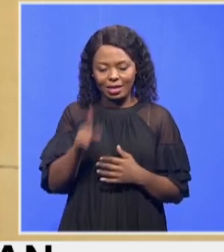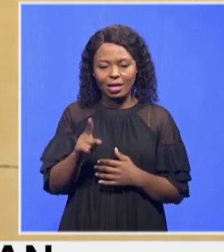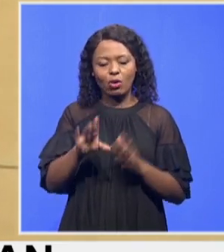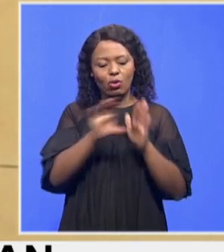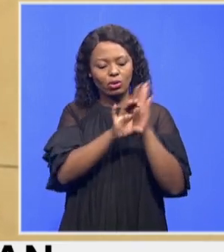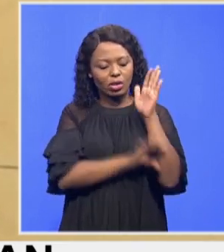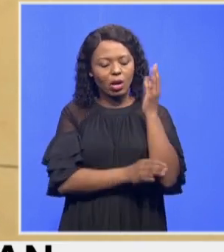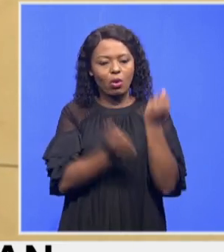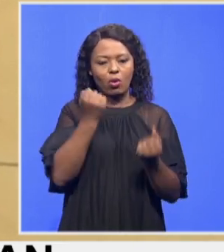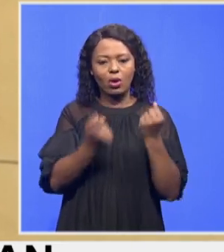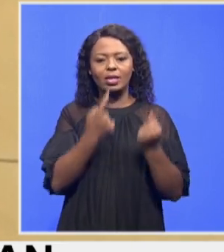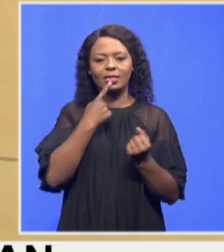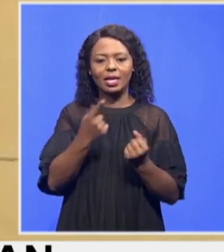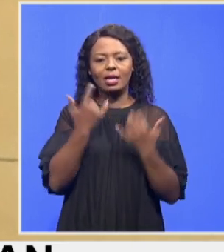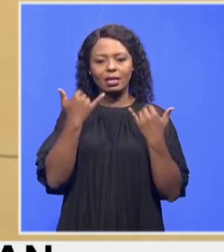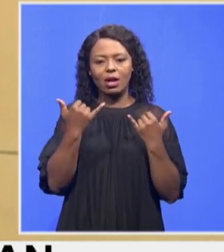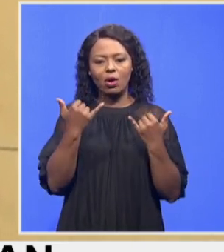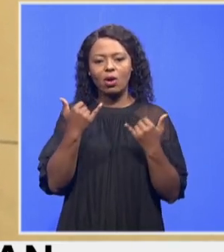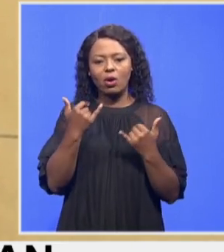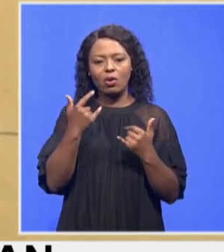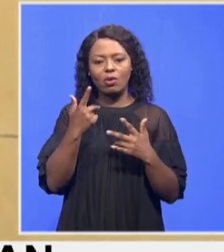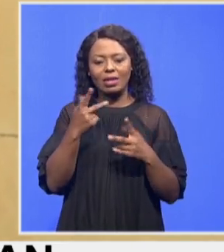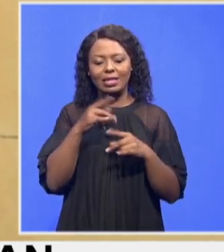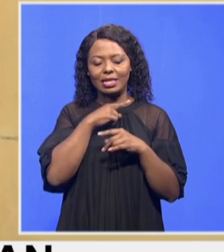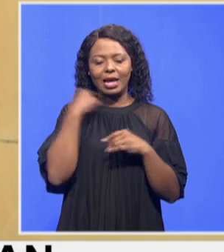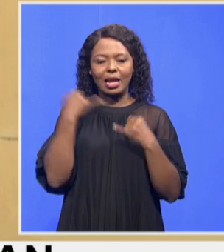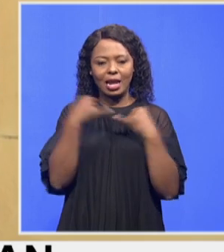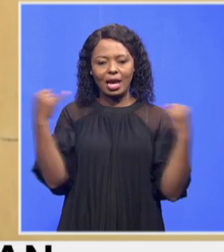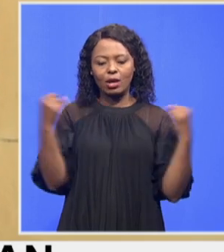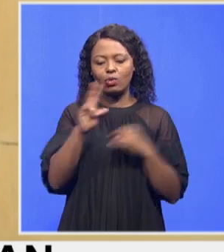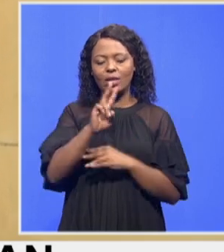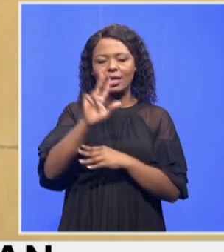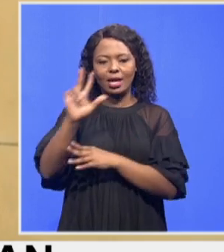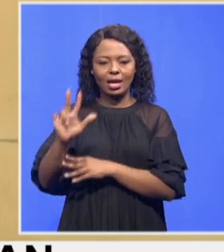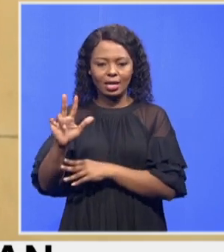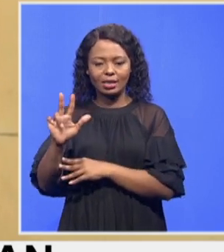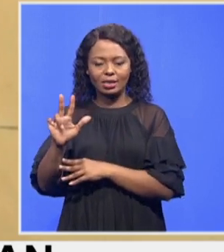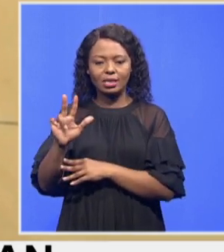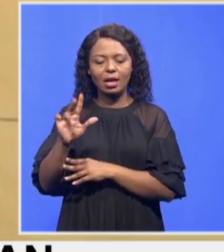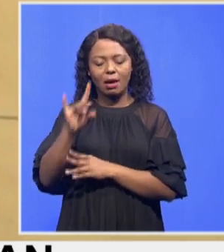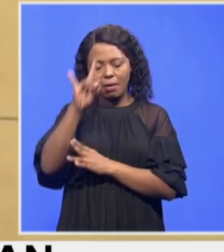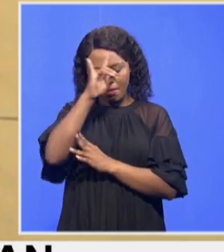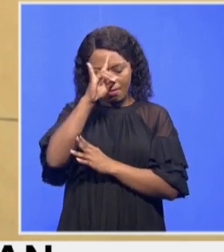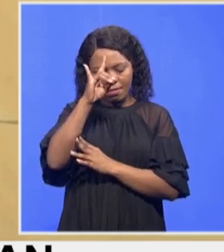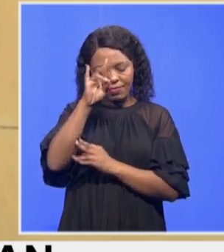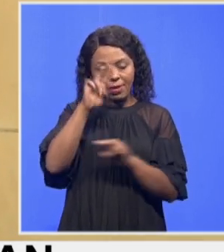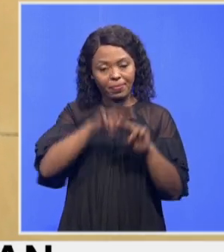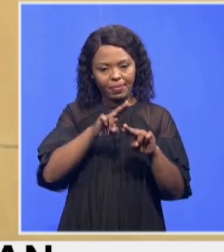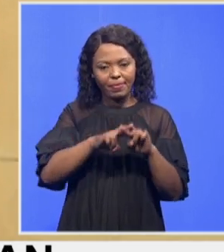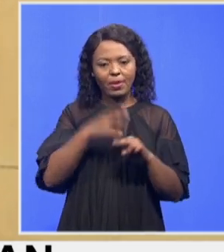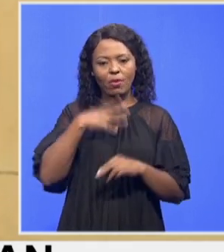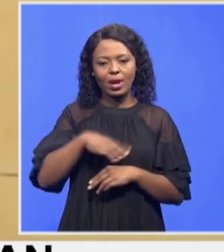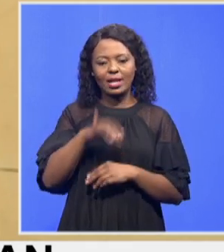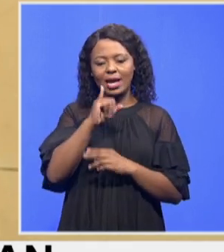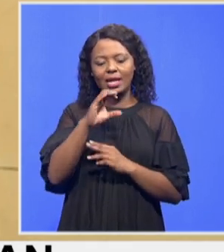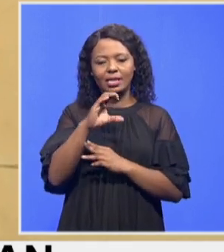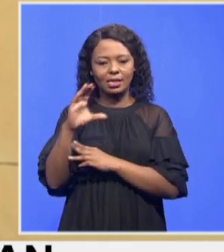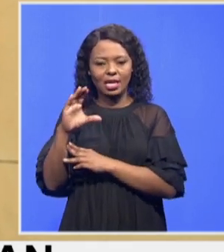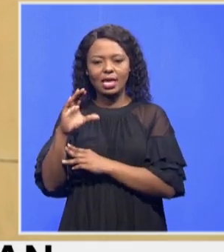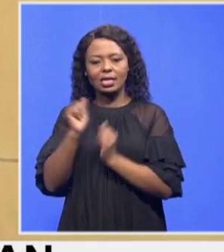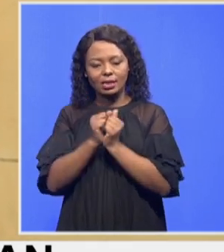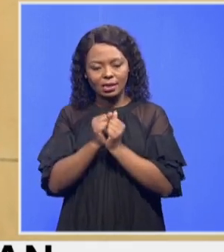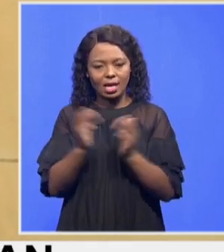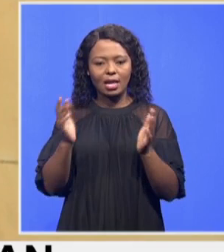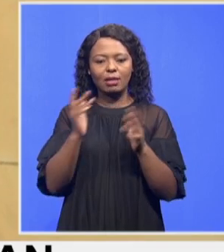said it must end, the deadline is the 28th, is because they want the IEC to start preparing for elections, for